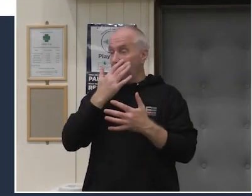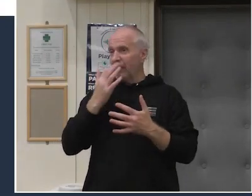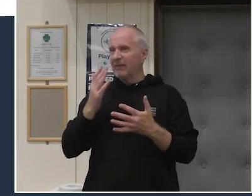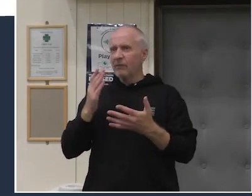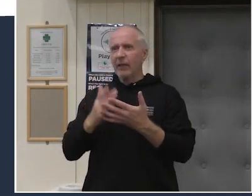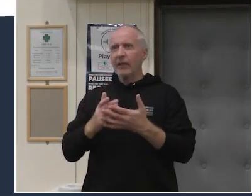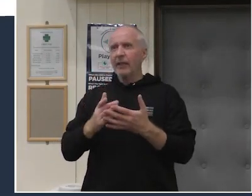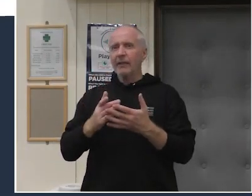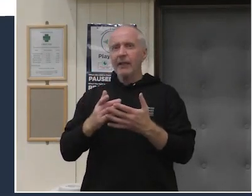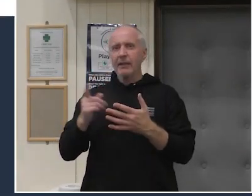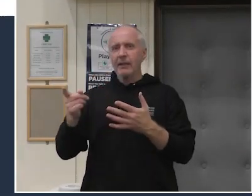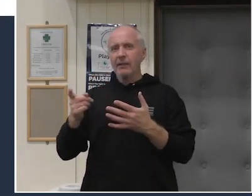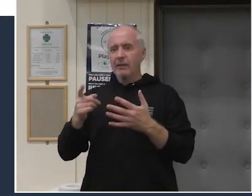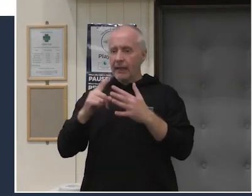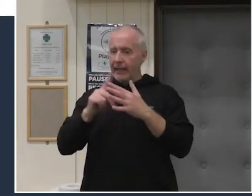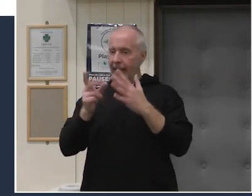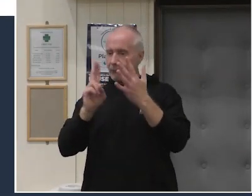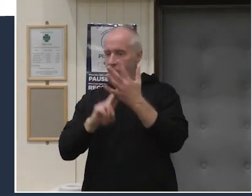the mass of an electron.